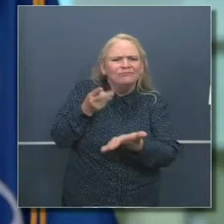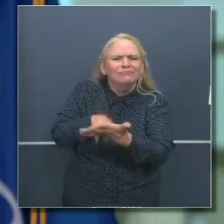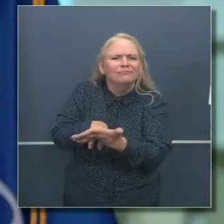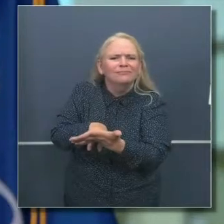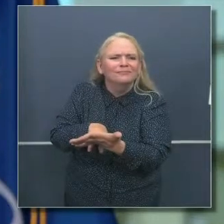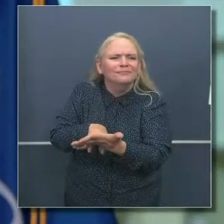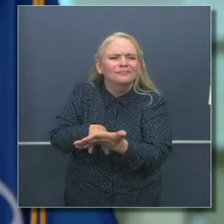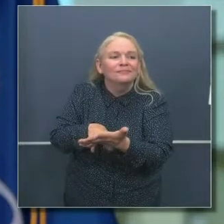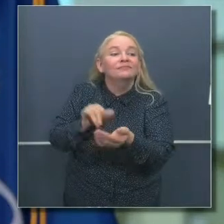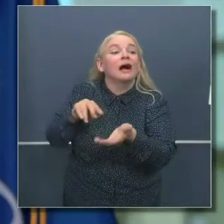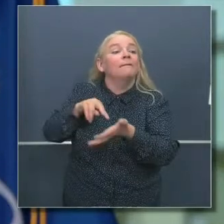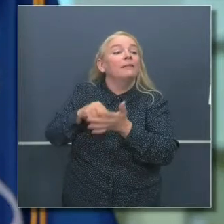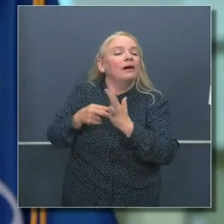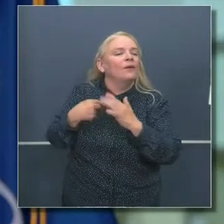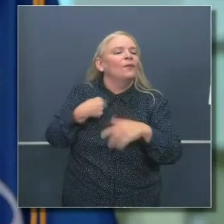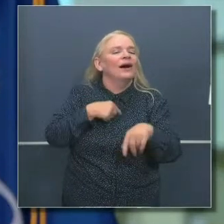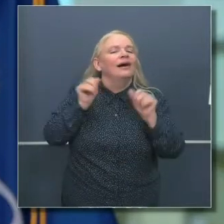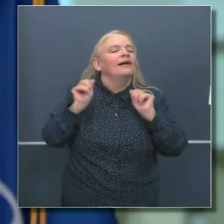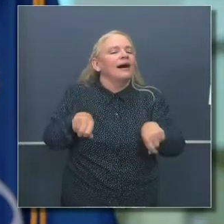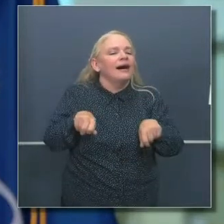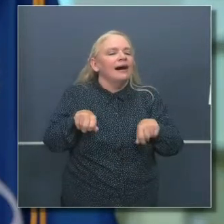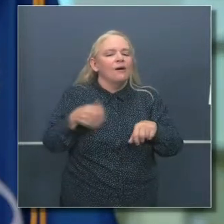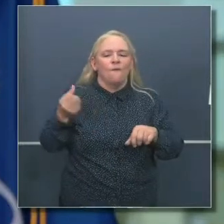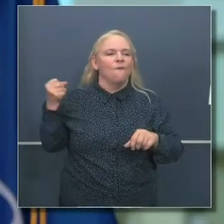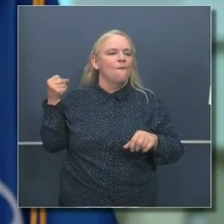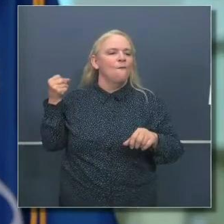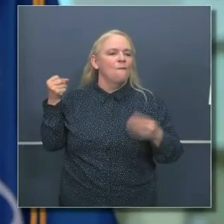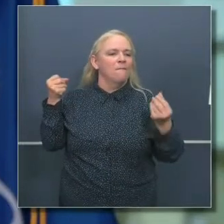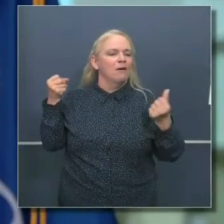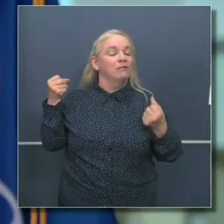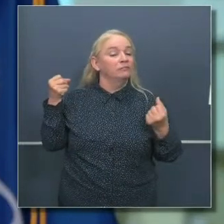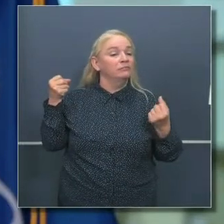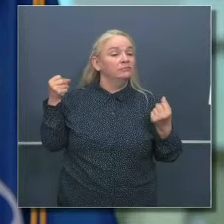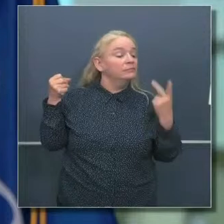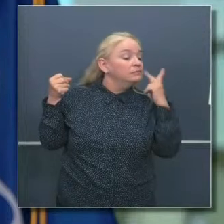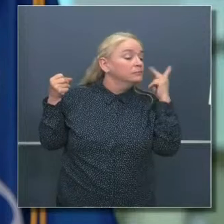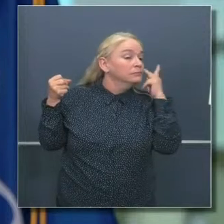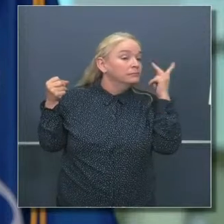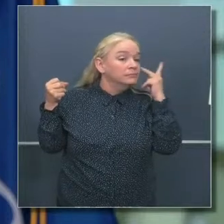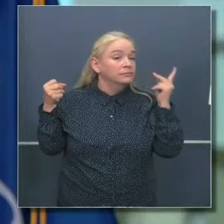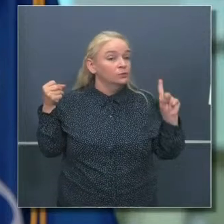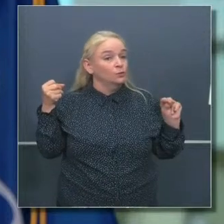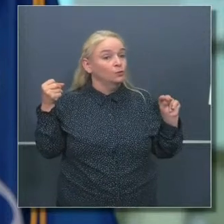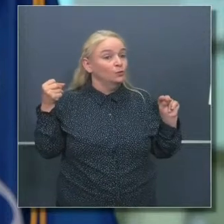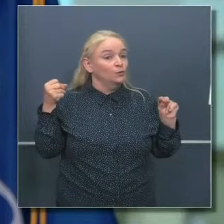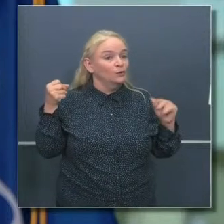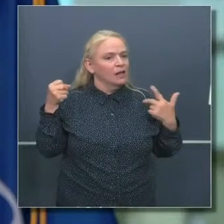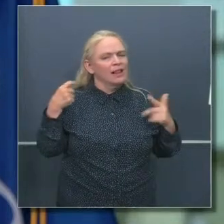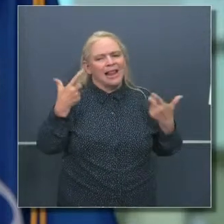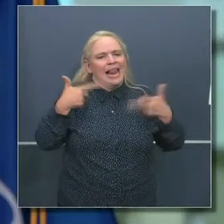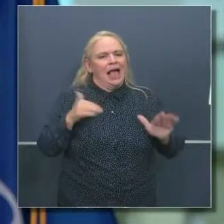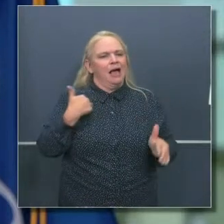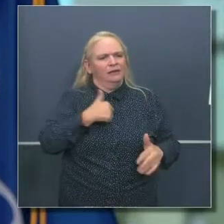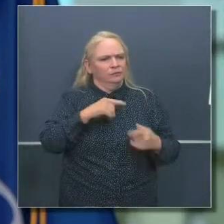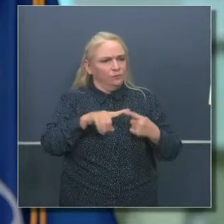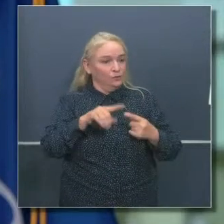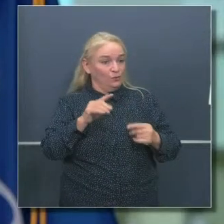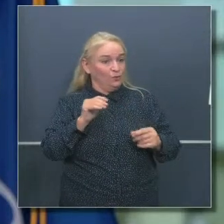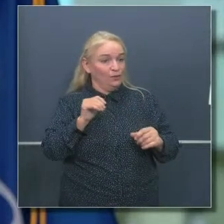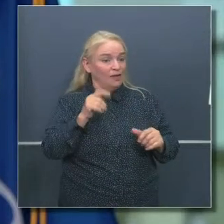us the opportunity with the language in what we refer to as the trailer bill that allows contingent